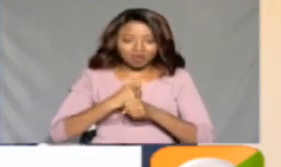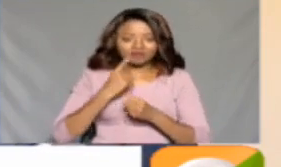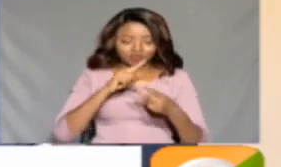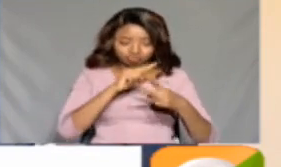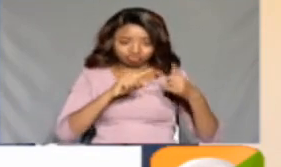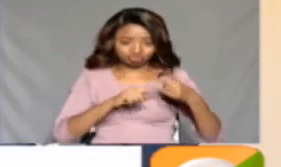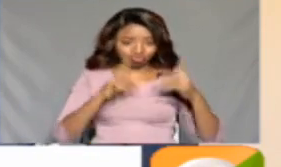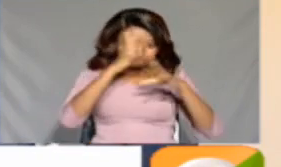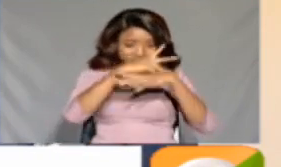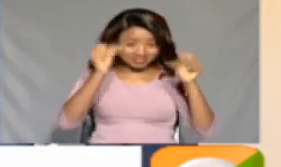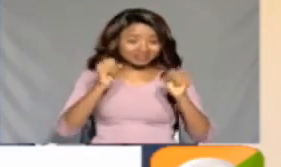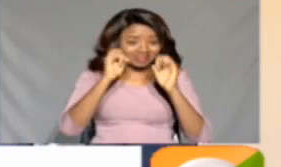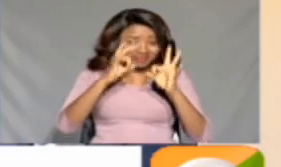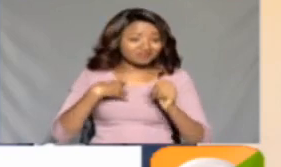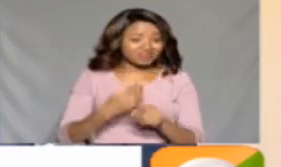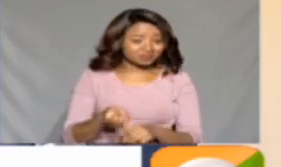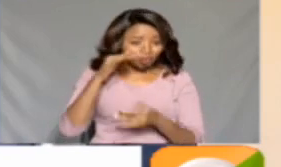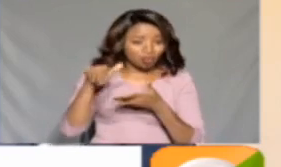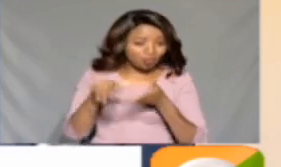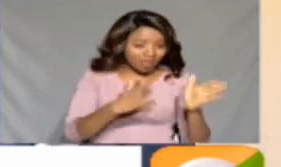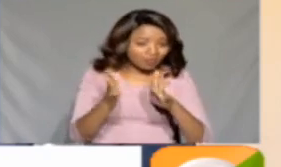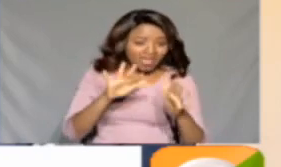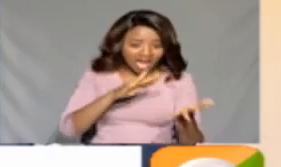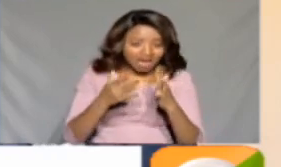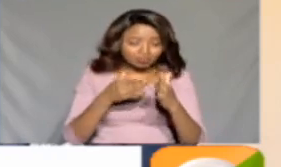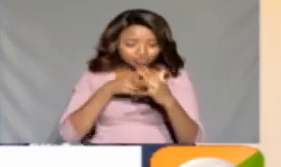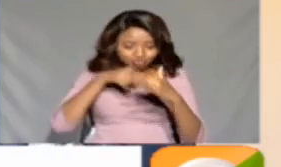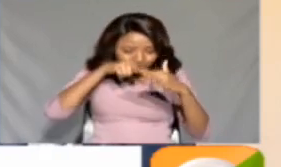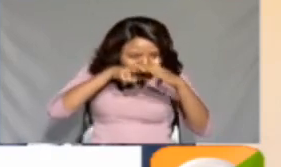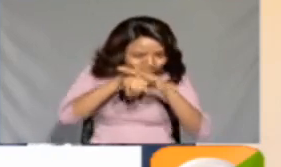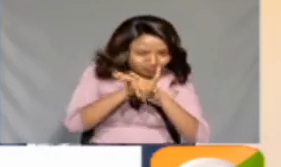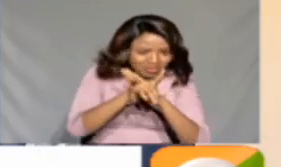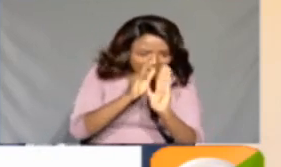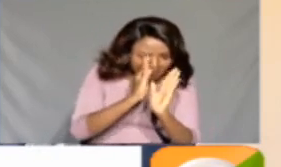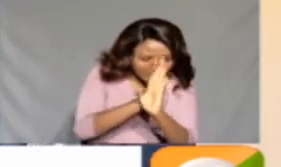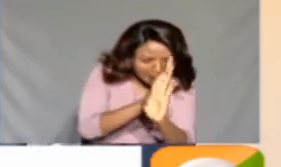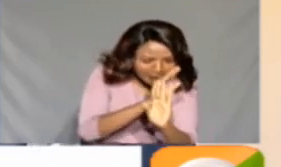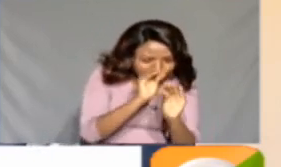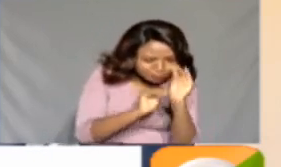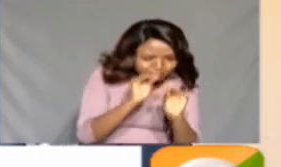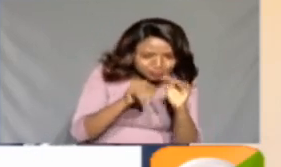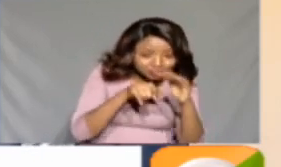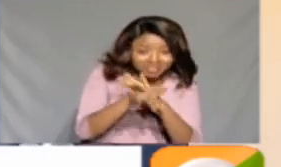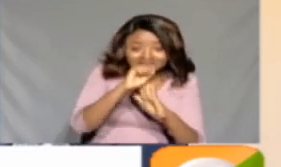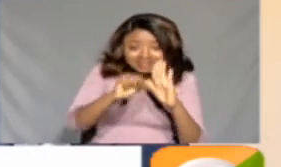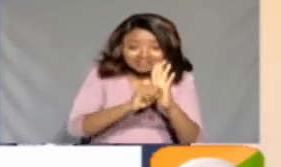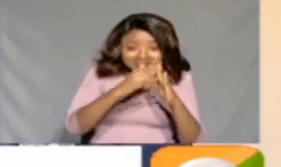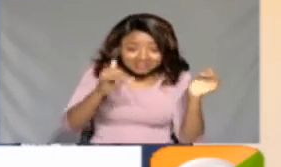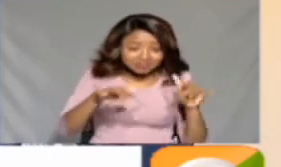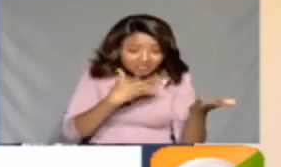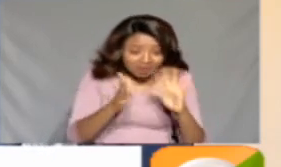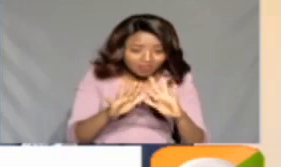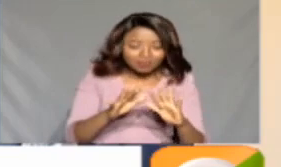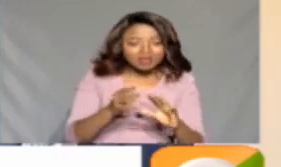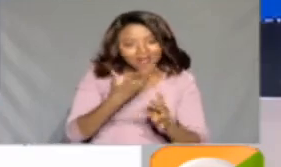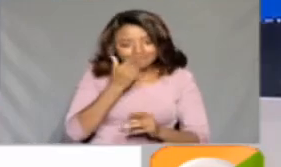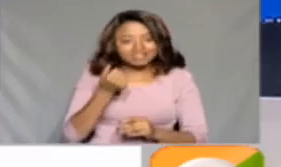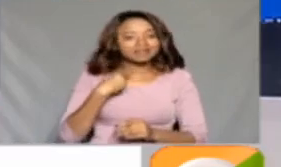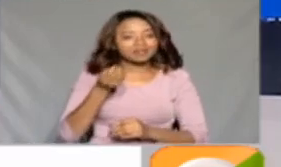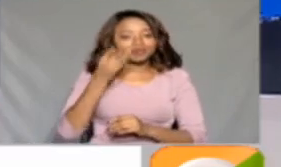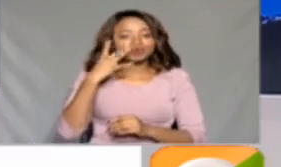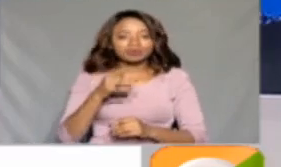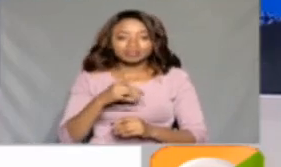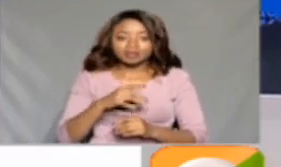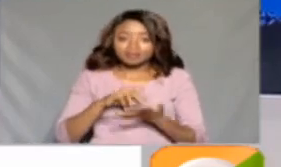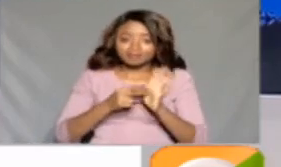way of knowing how to sneak into the State House, I'd do it. And I think many other Kenyans would want to know how to sneak into State House. It's not possible.